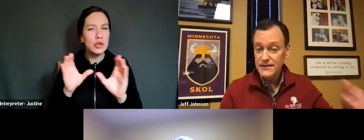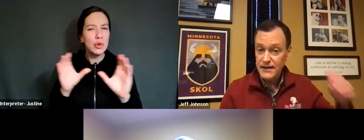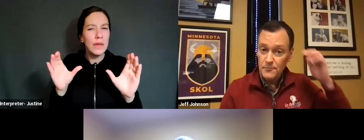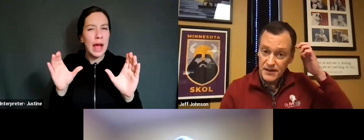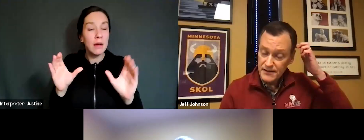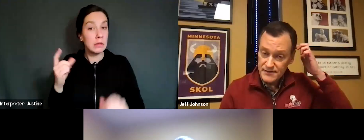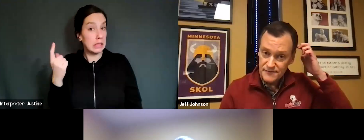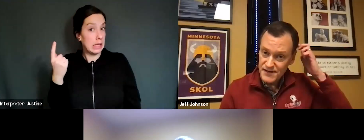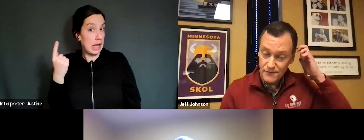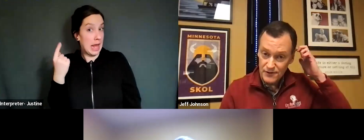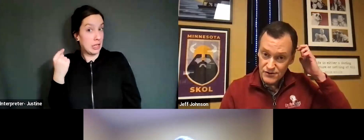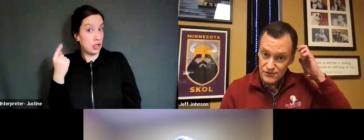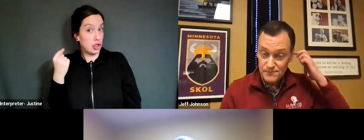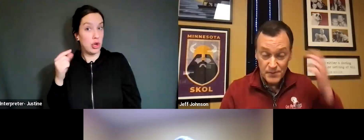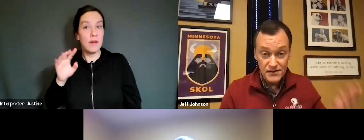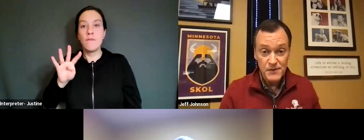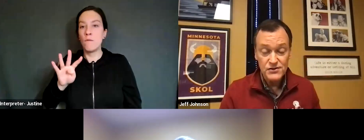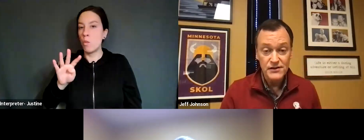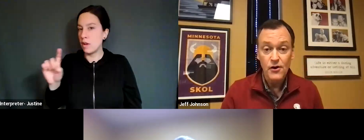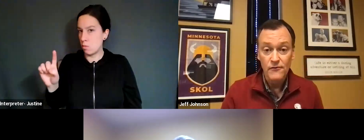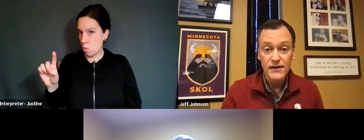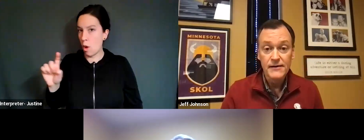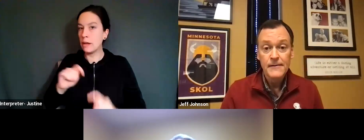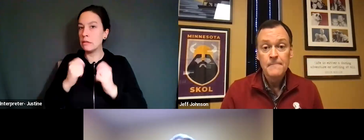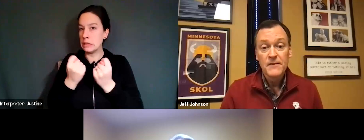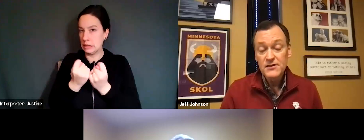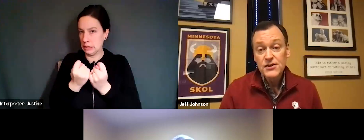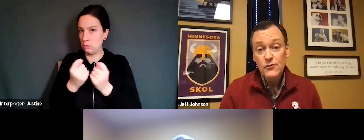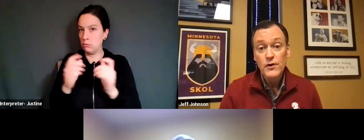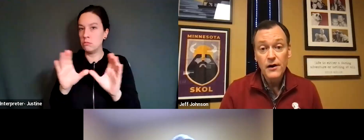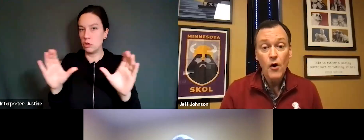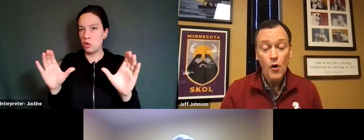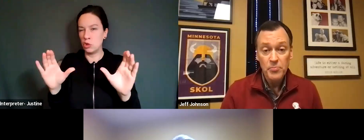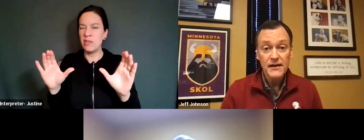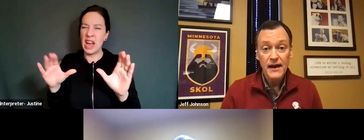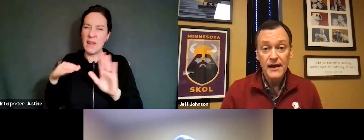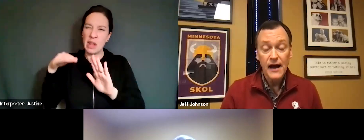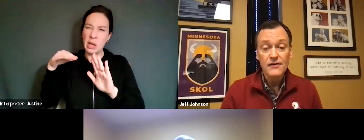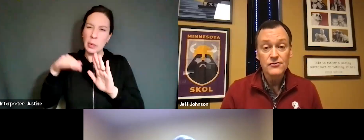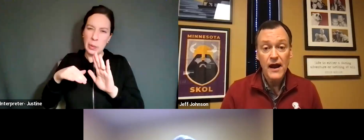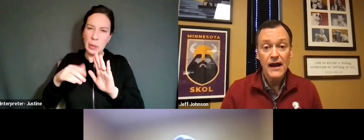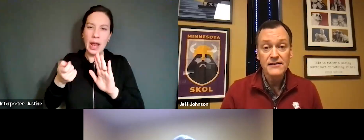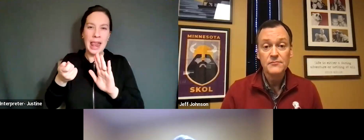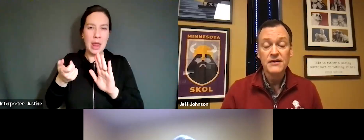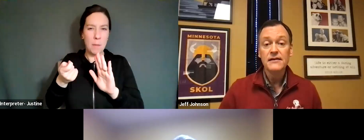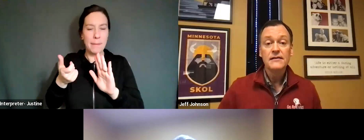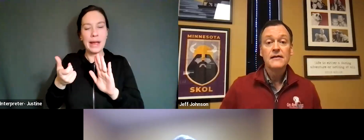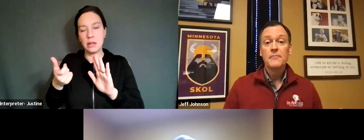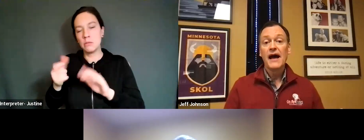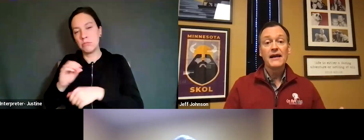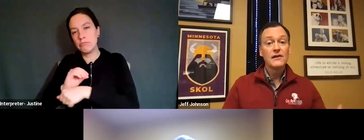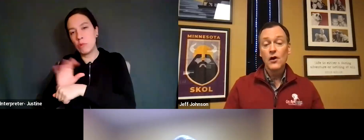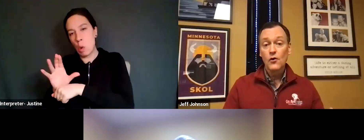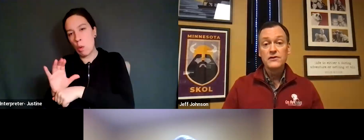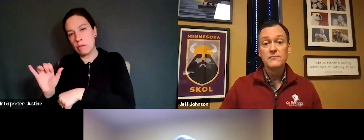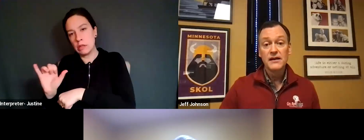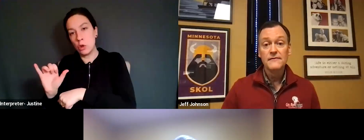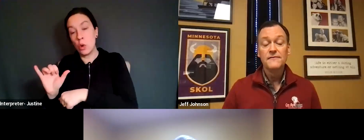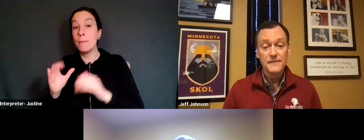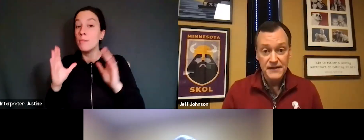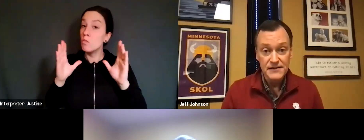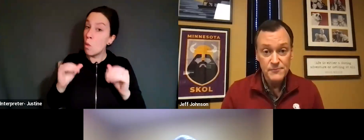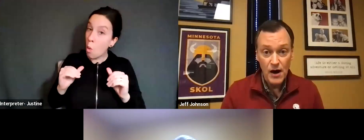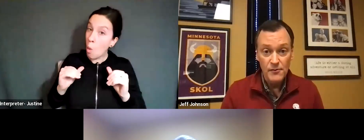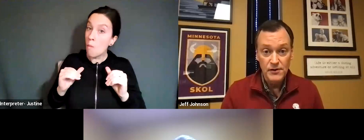little bit of a dip because of several issues, but especially COVID. This year we are hoping and on track to be back in the low to